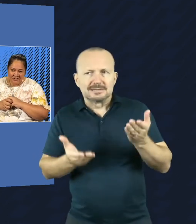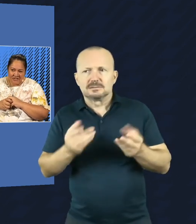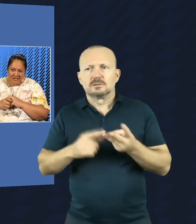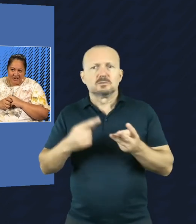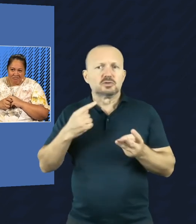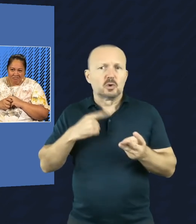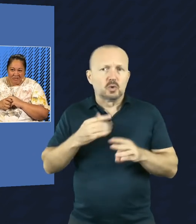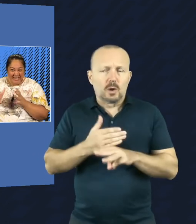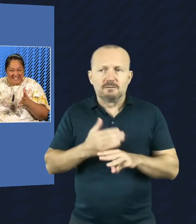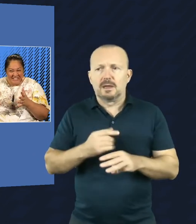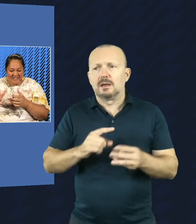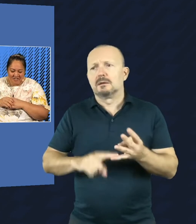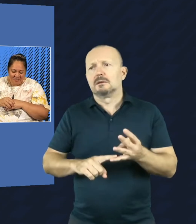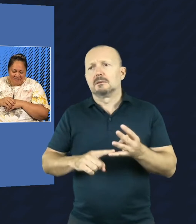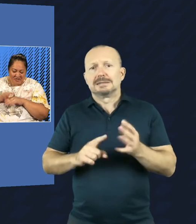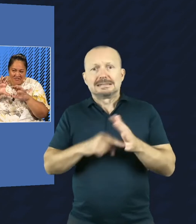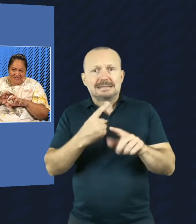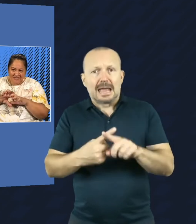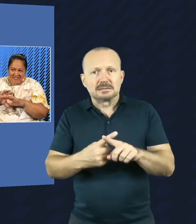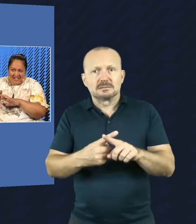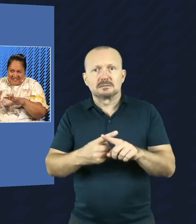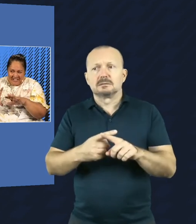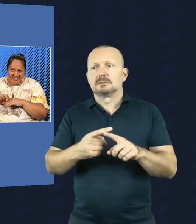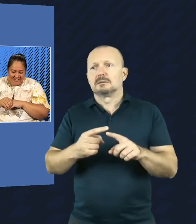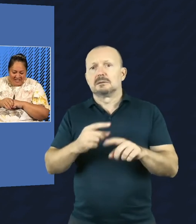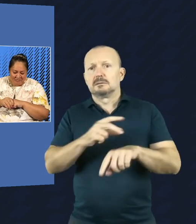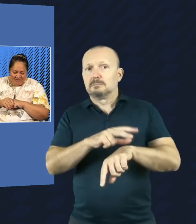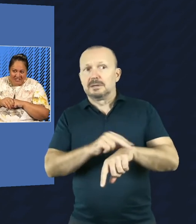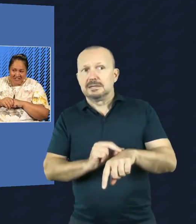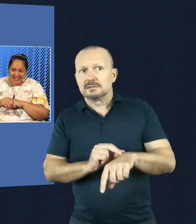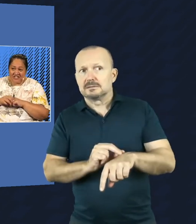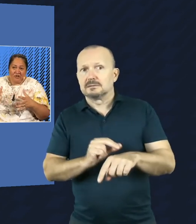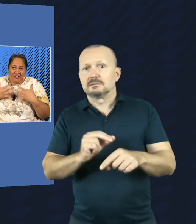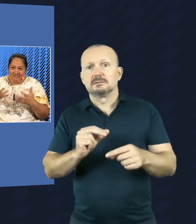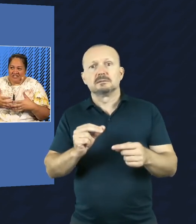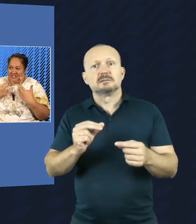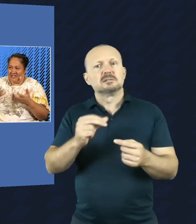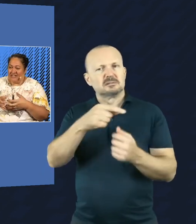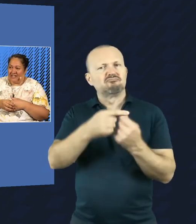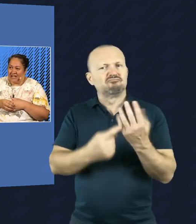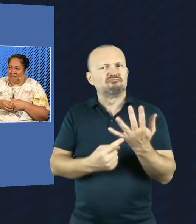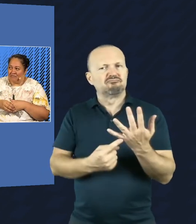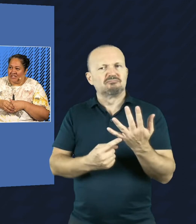business, police, we've got data there sitting in there. So there is